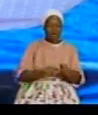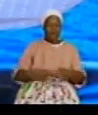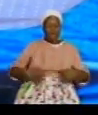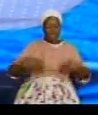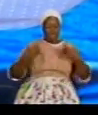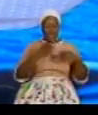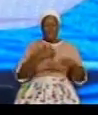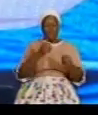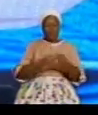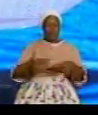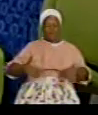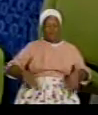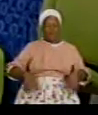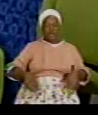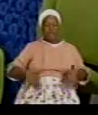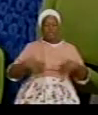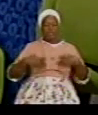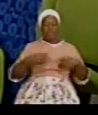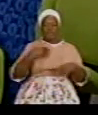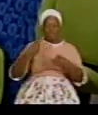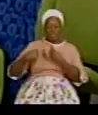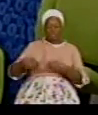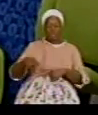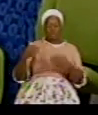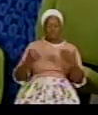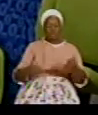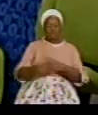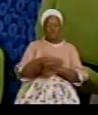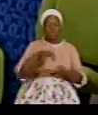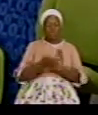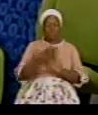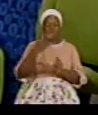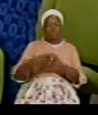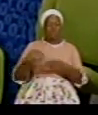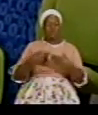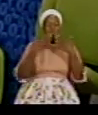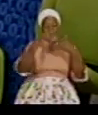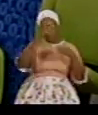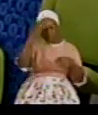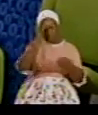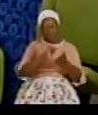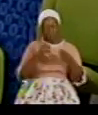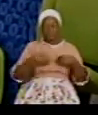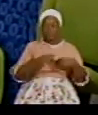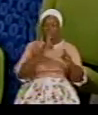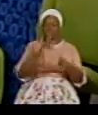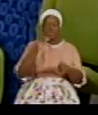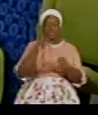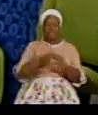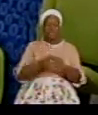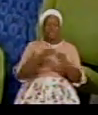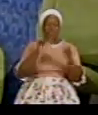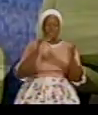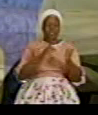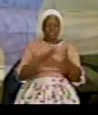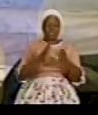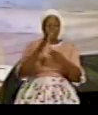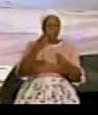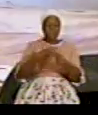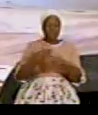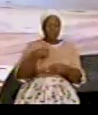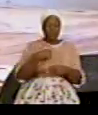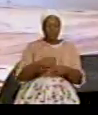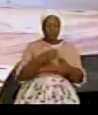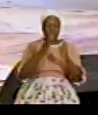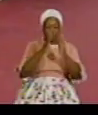life today, in Jesus' name. We thank you because we know you have answered. In Jesus' name we